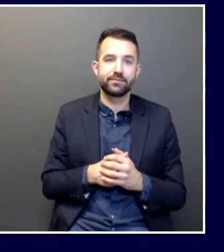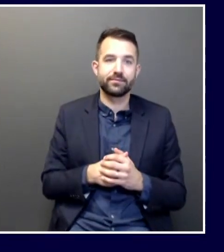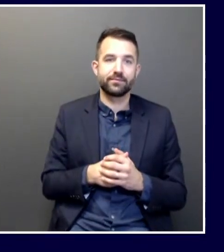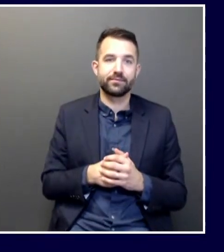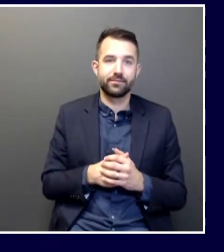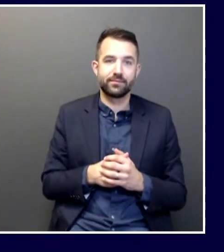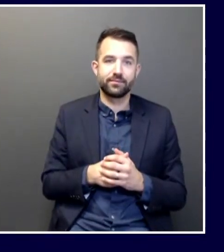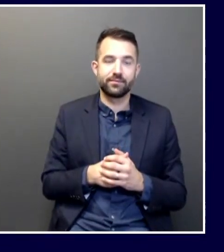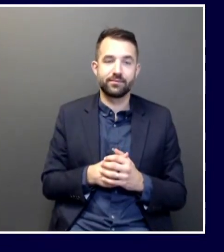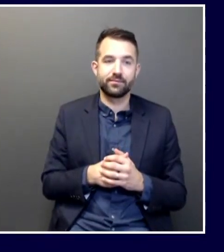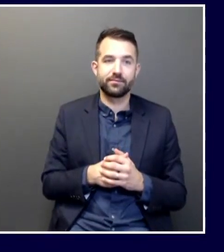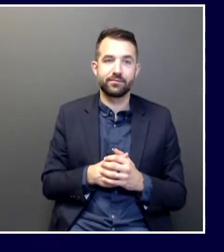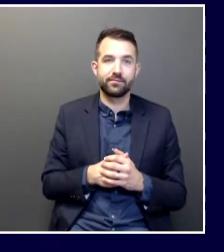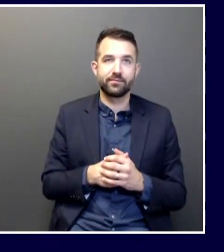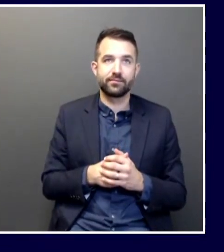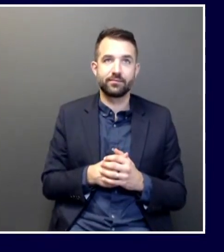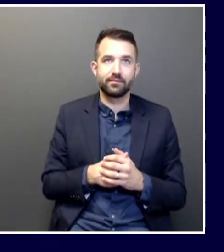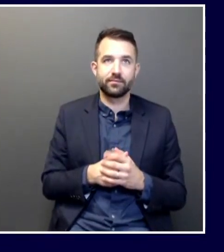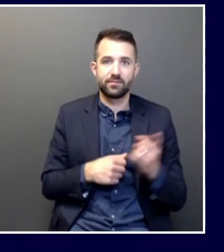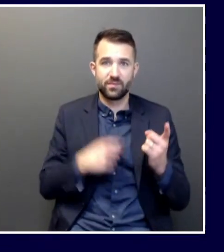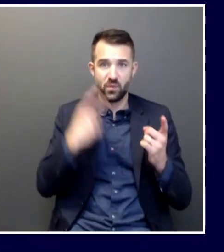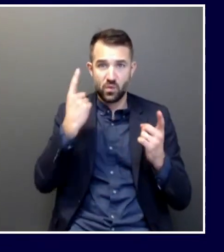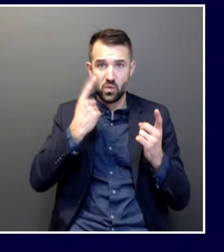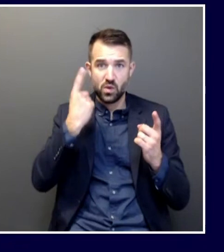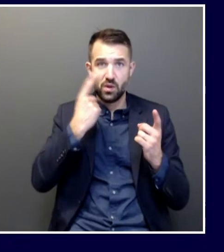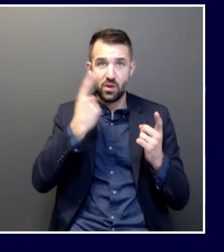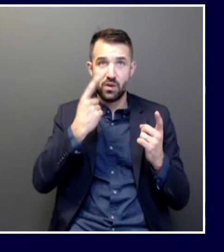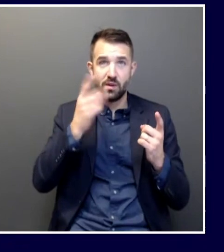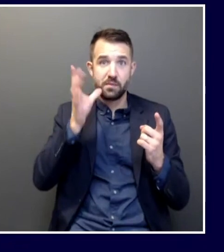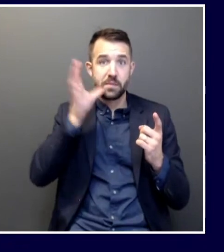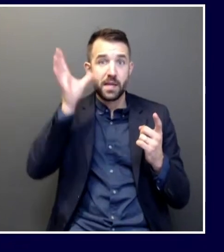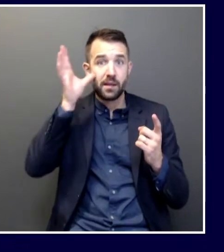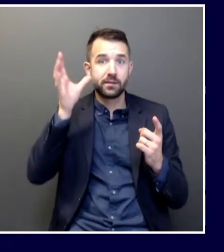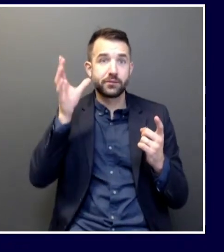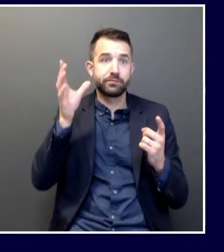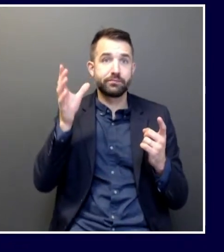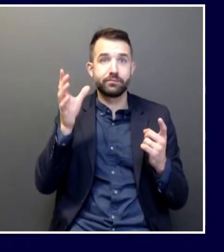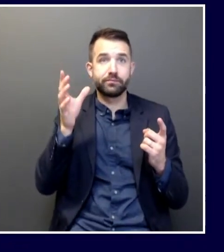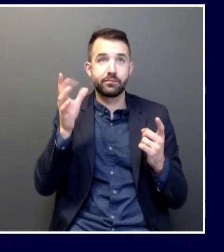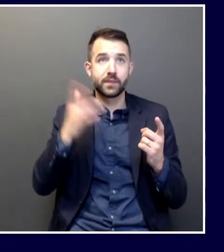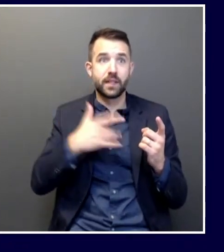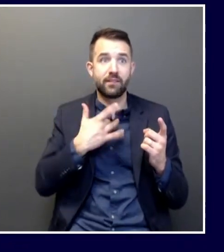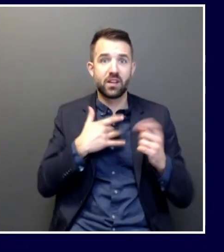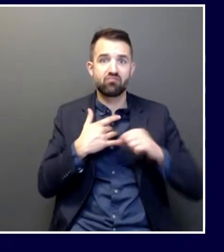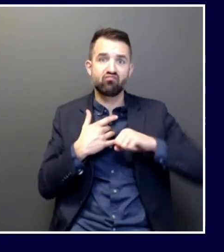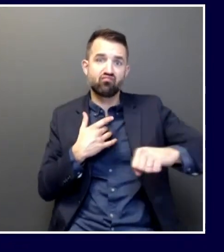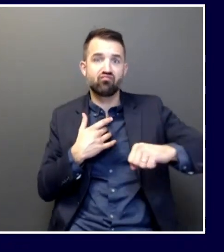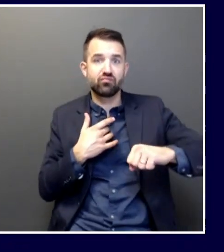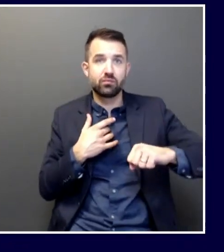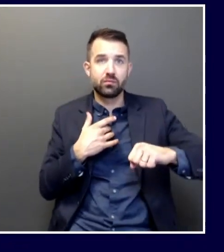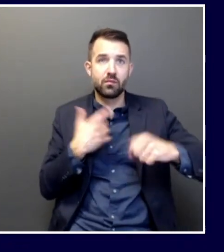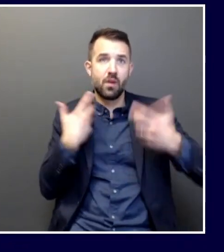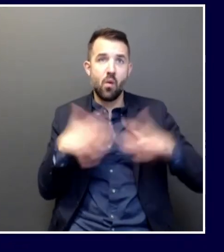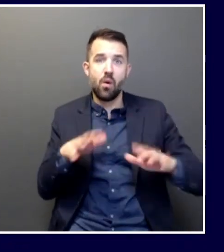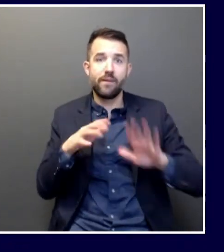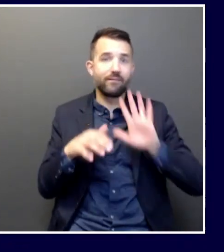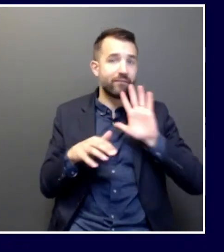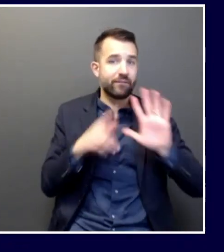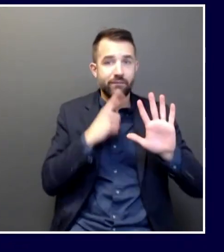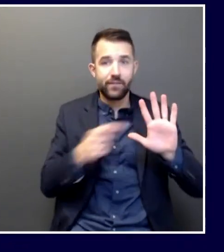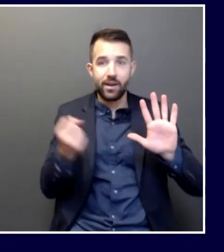see reluctance from parents to vaccinating their 5 to 11-year-olds as being a major problem? And how would you approach addressing their resistance?